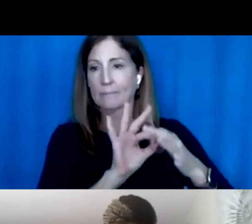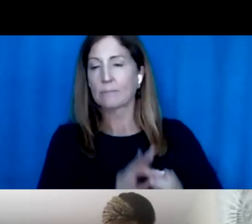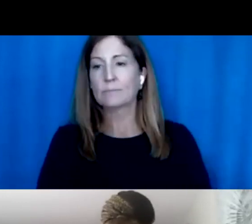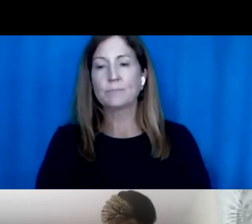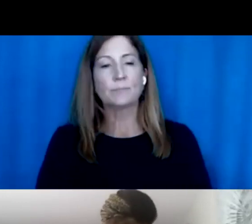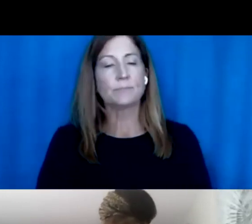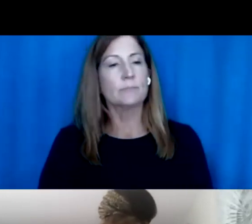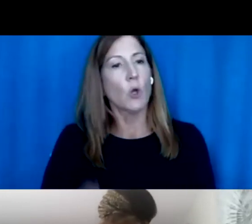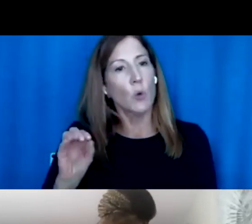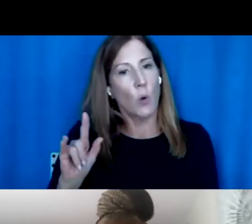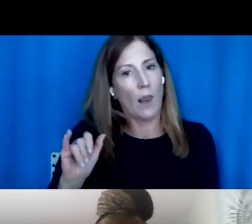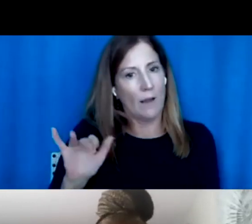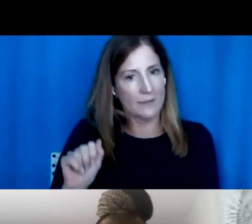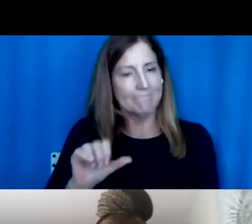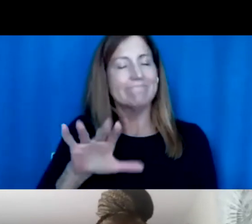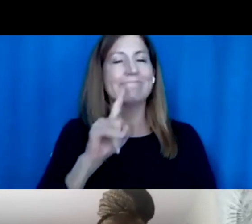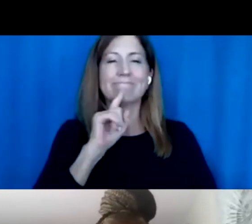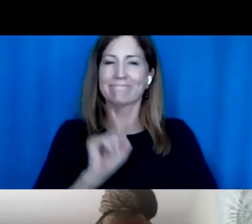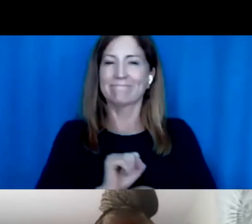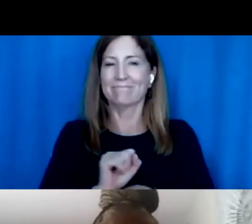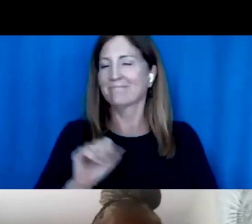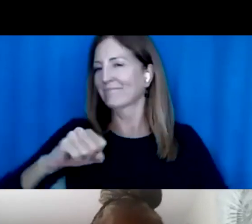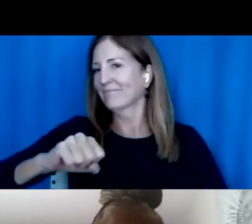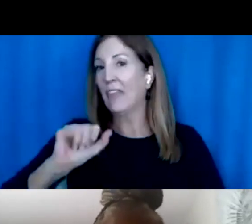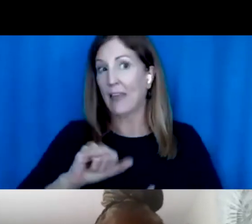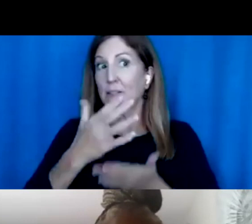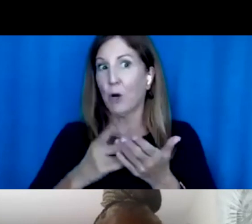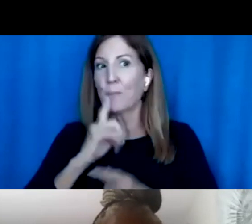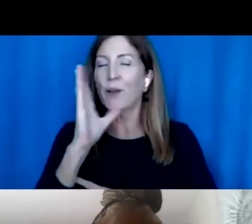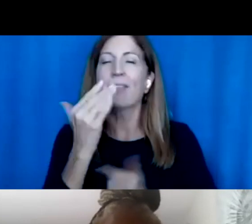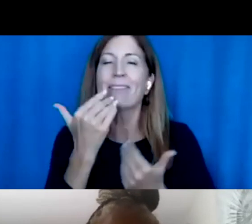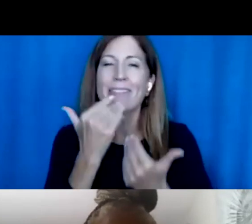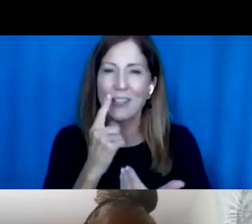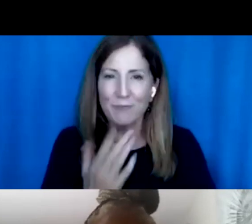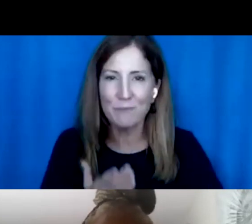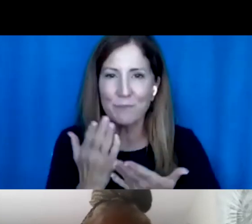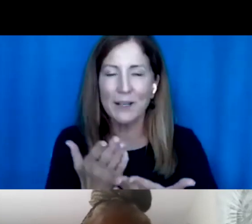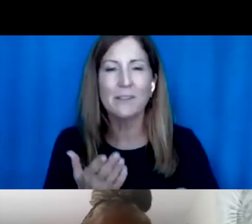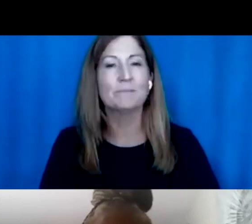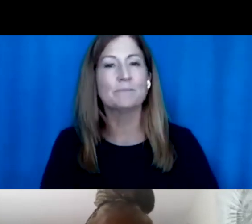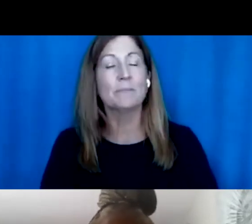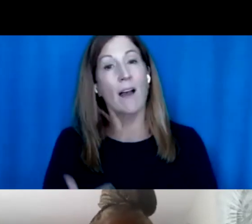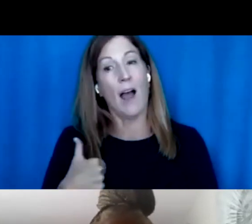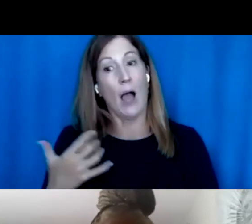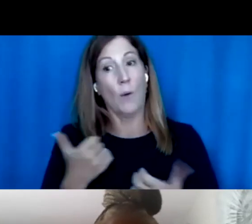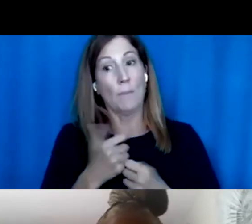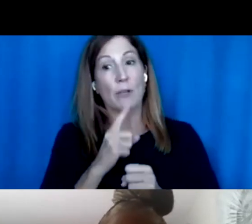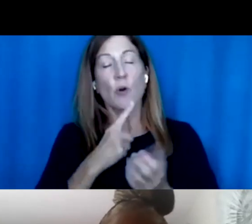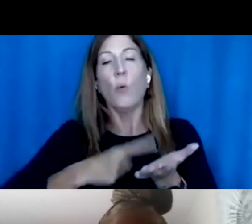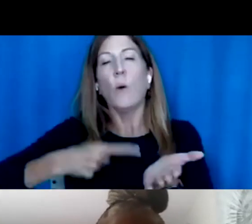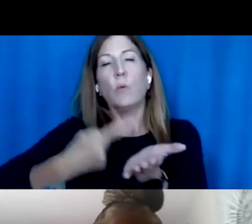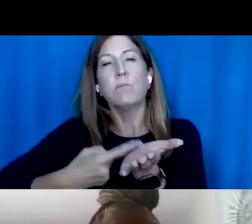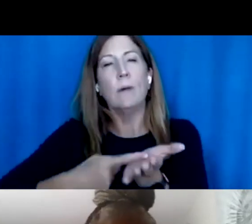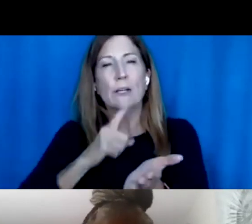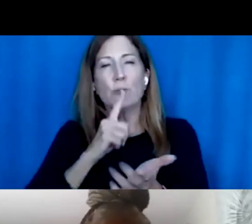Absolutely. And that is actually part of the presentation, but thank you so much for bringing this up, because I want to make sure that what we go over is really specific